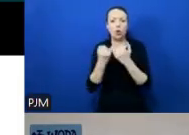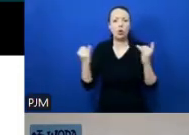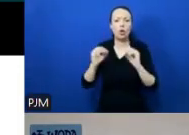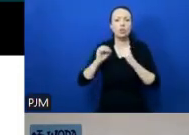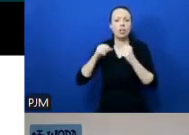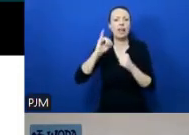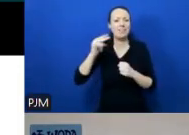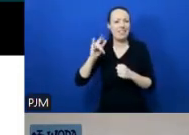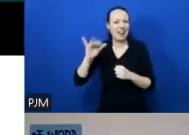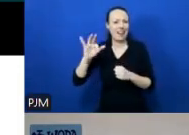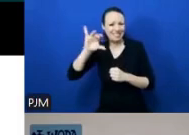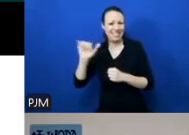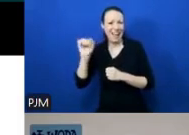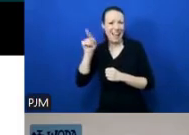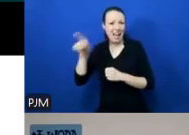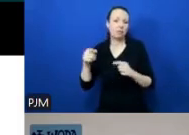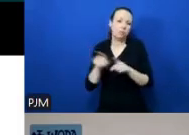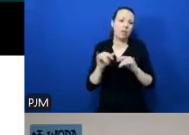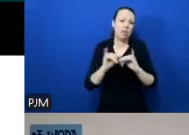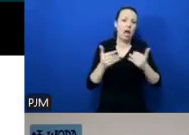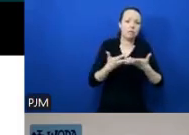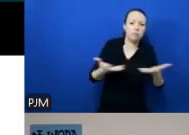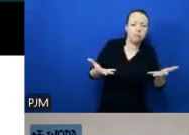the utility of soil for infiltration and